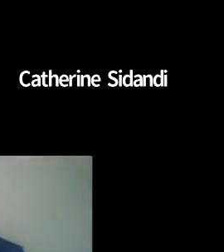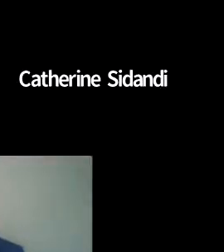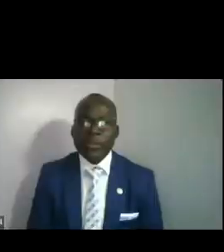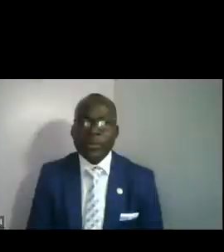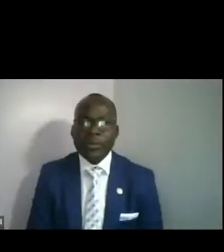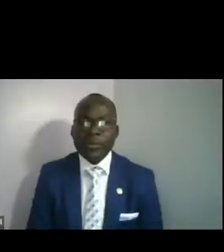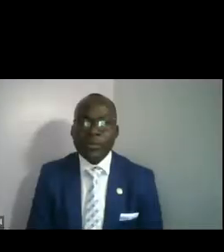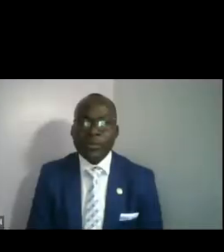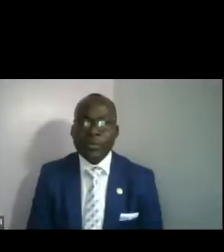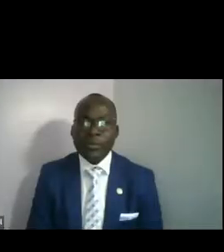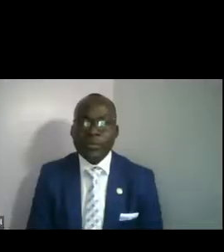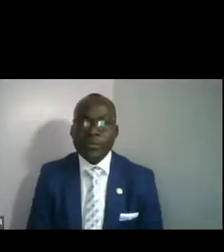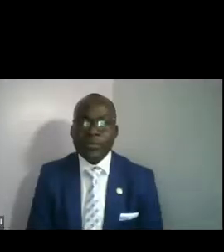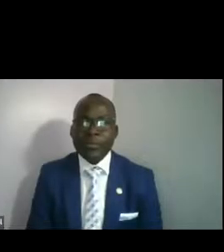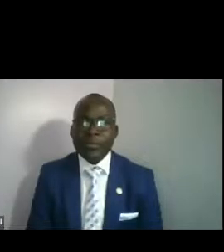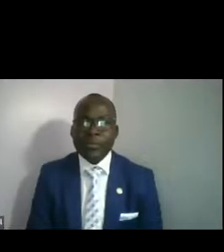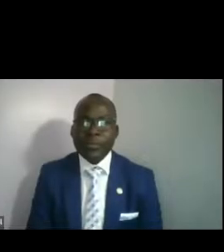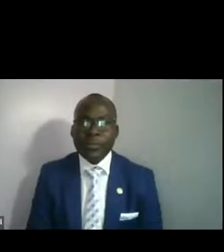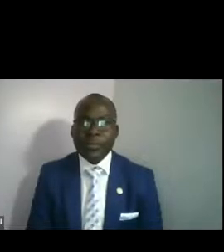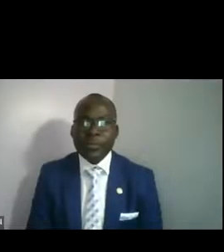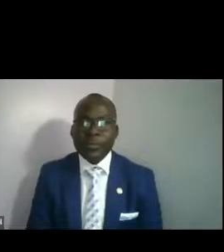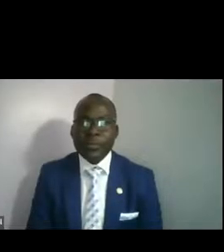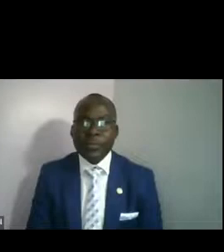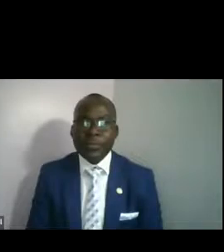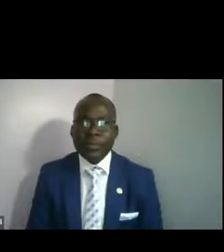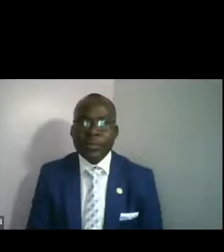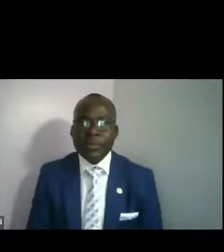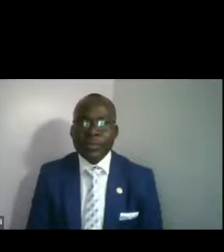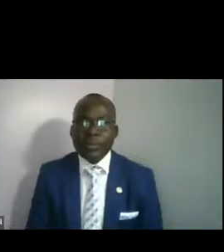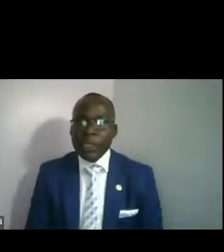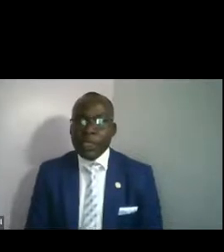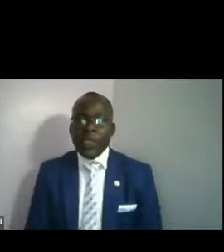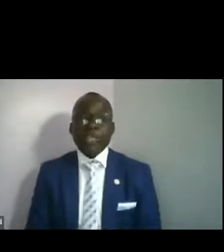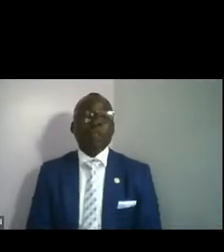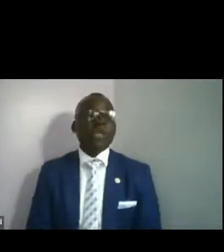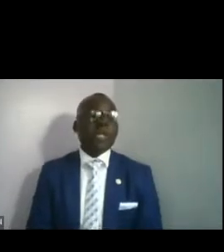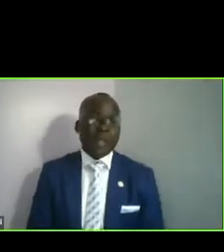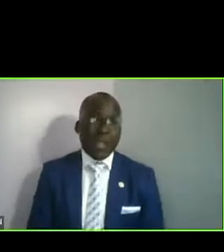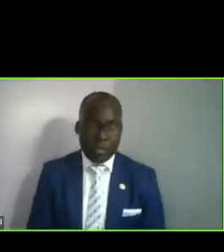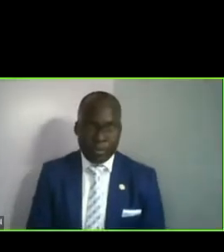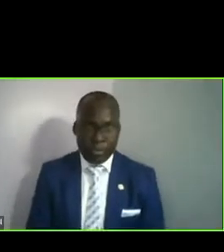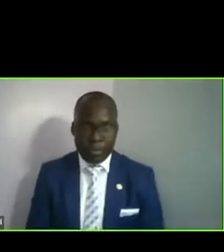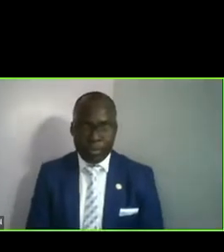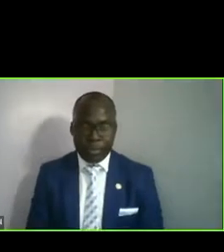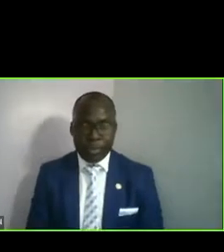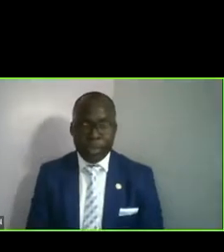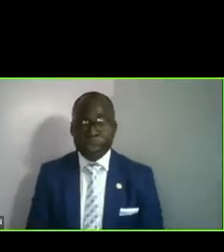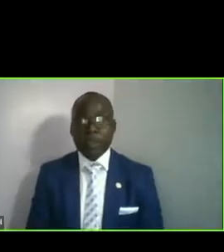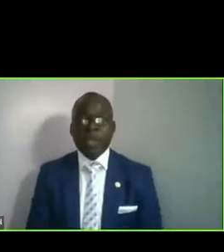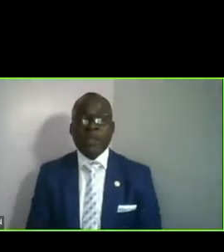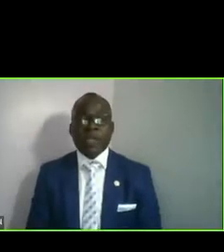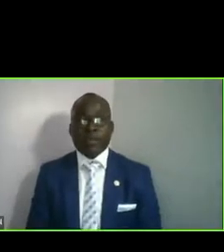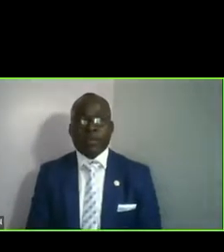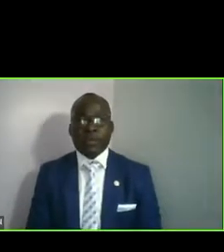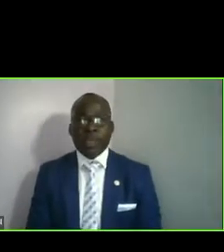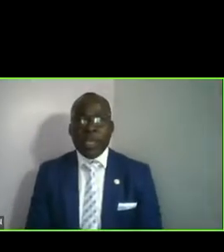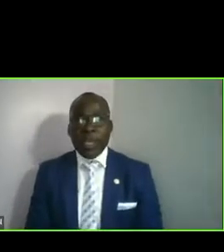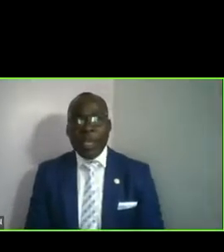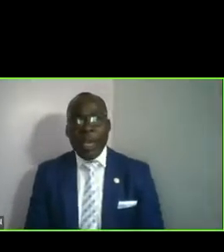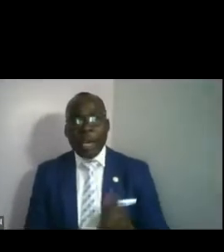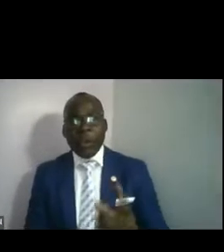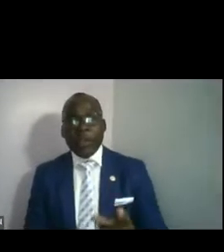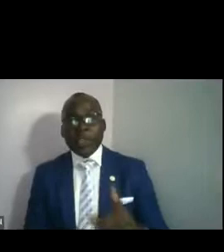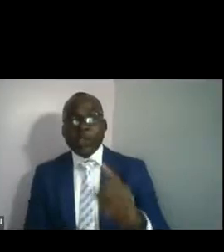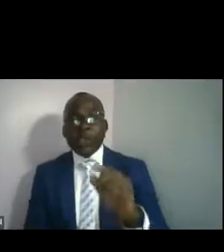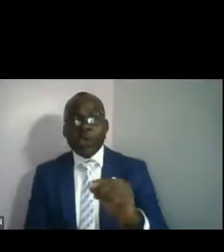People, yeah. Should there be an agreement or just a discussion? There should be a discussion. There should be a discussion.